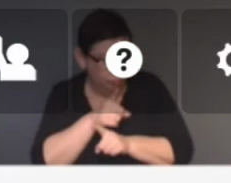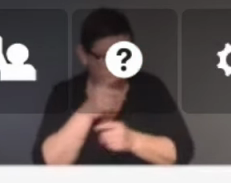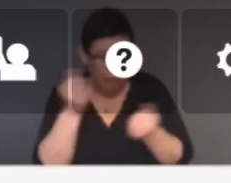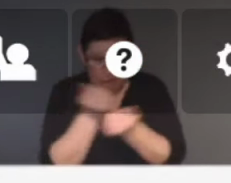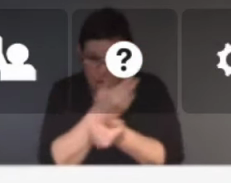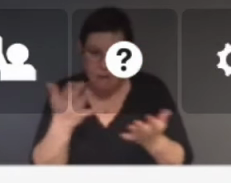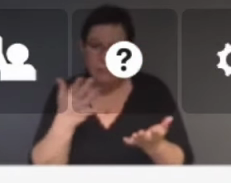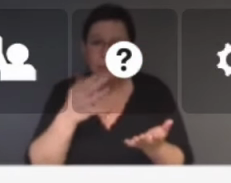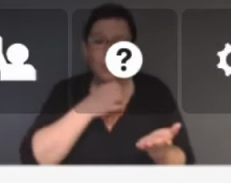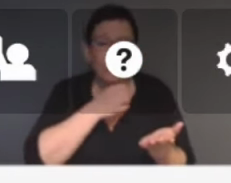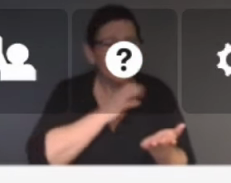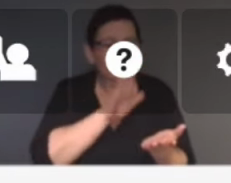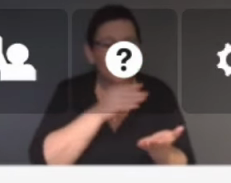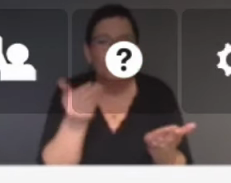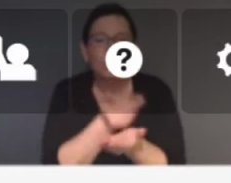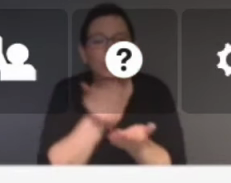address.